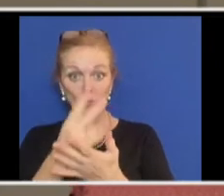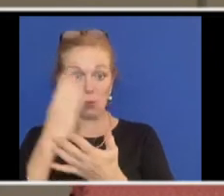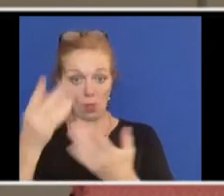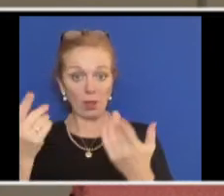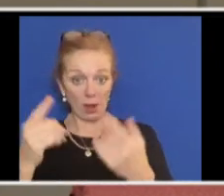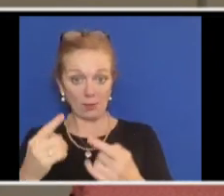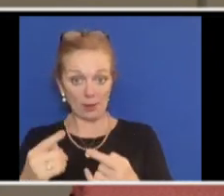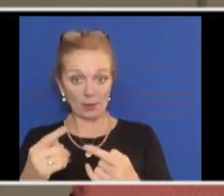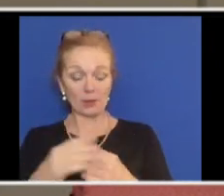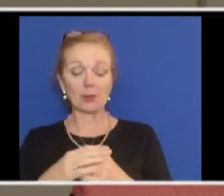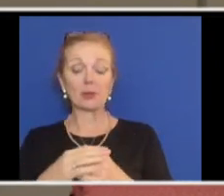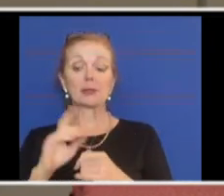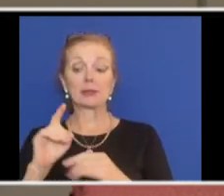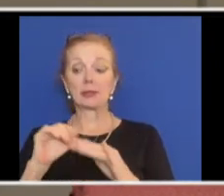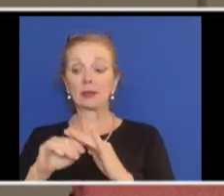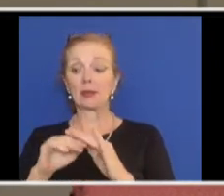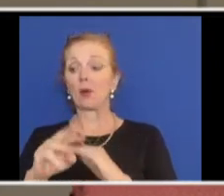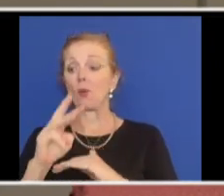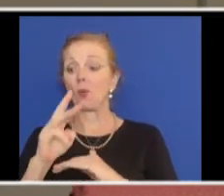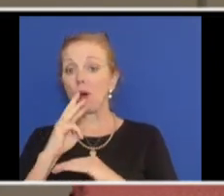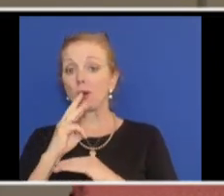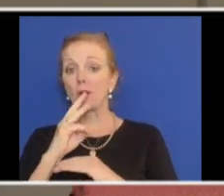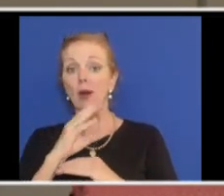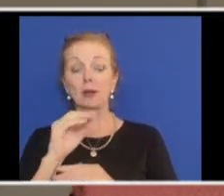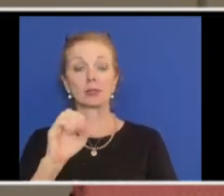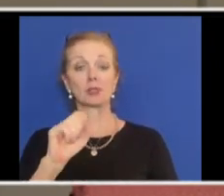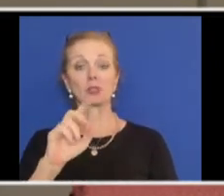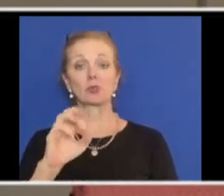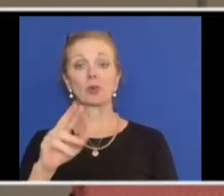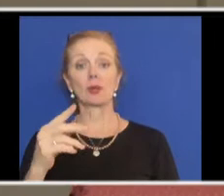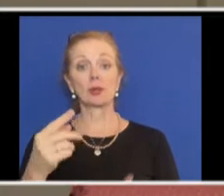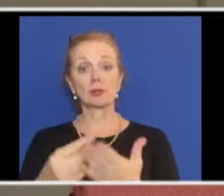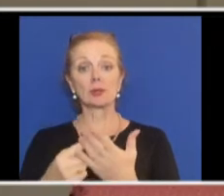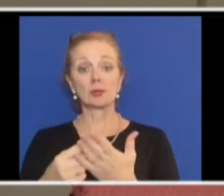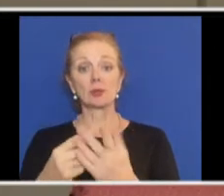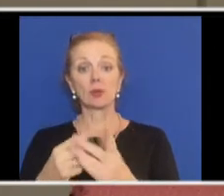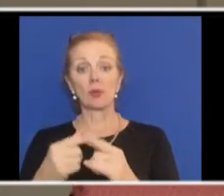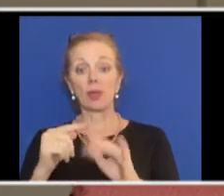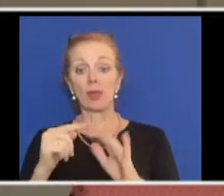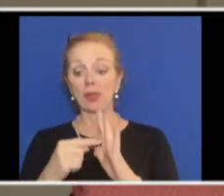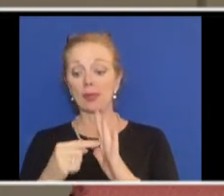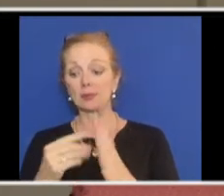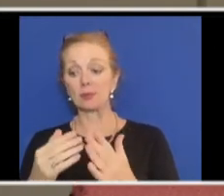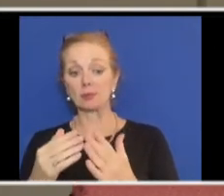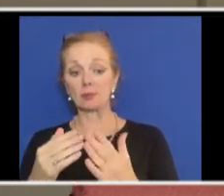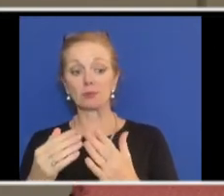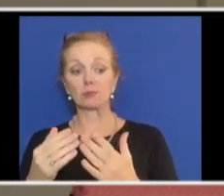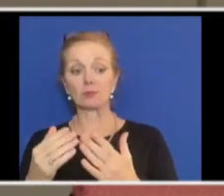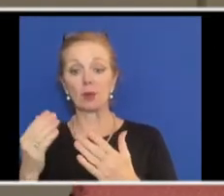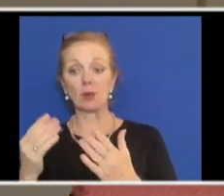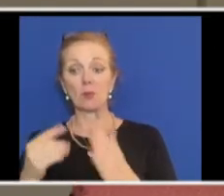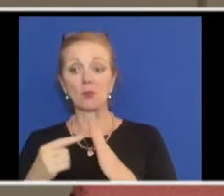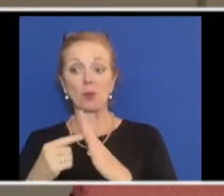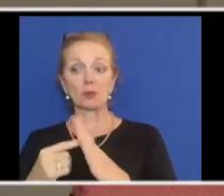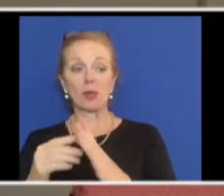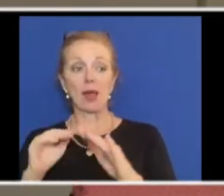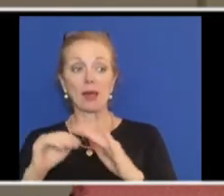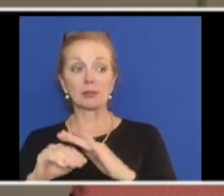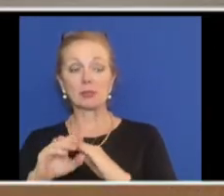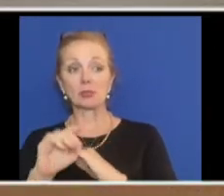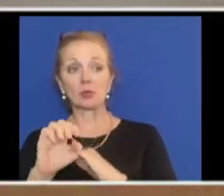tap into not only water but sewer and the discussion that we're having with this proposal and access to sewer